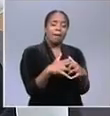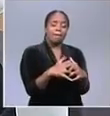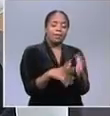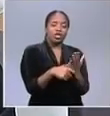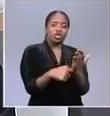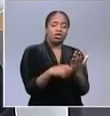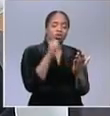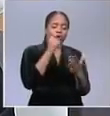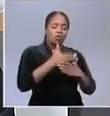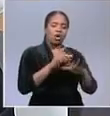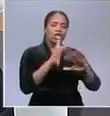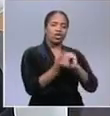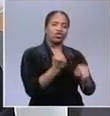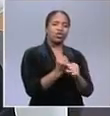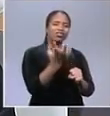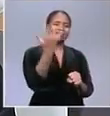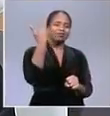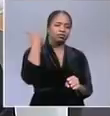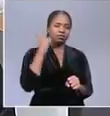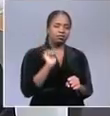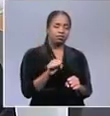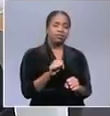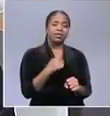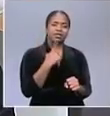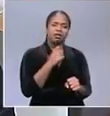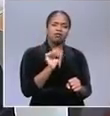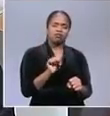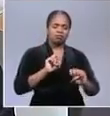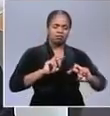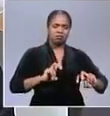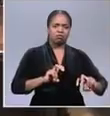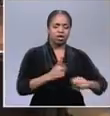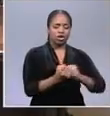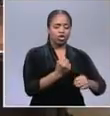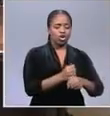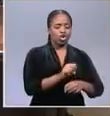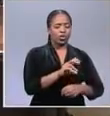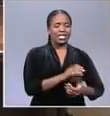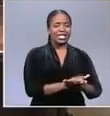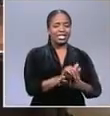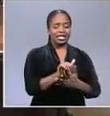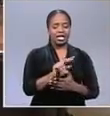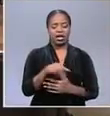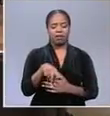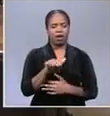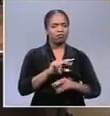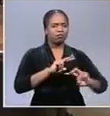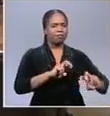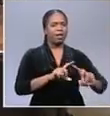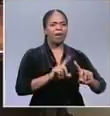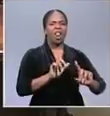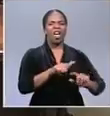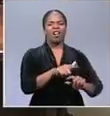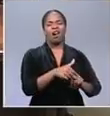Gordhan's tenure 10 years ago. The rogue unit had initially been investigated by the NPA in 2016, but charges were